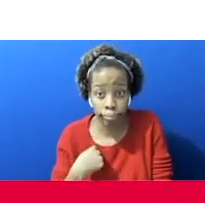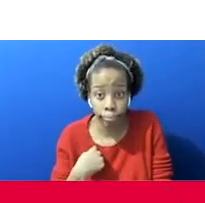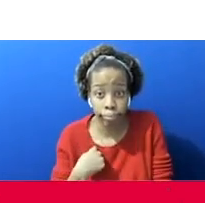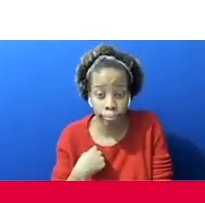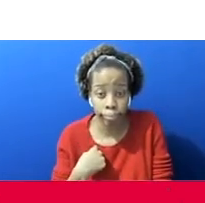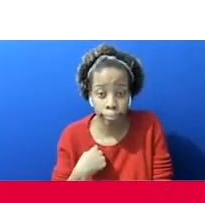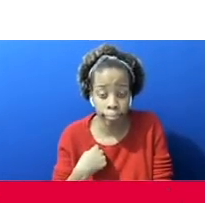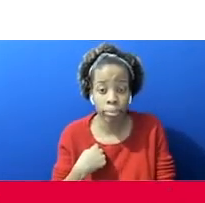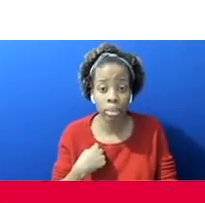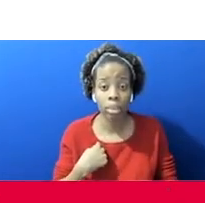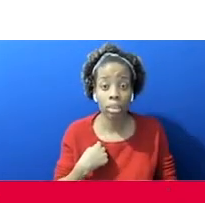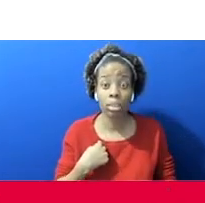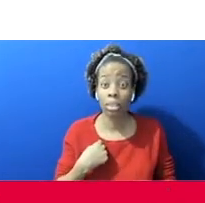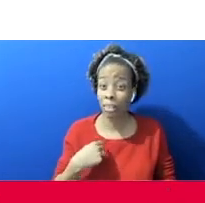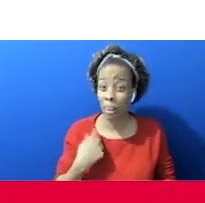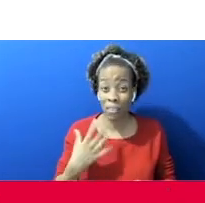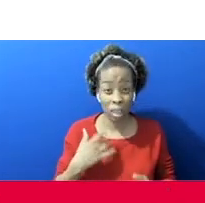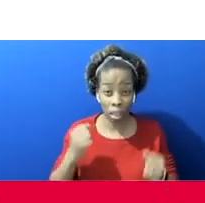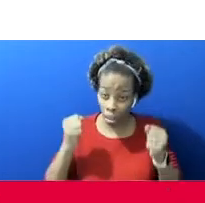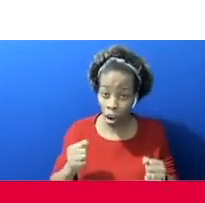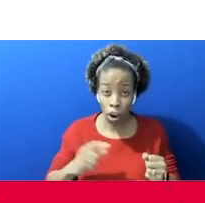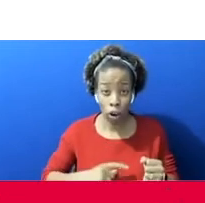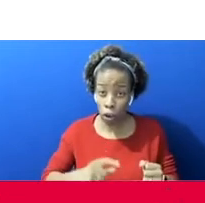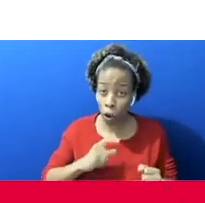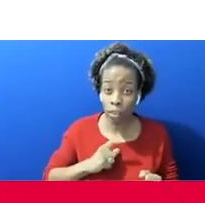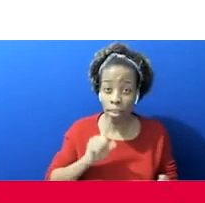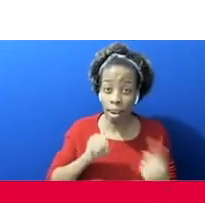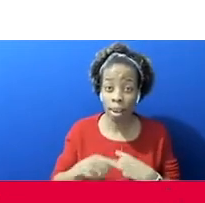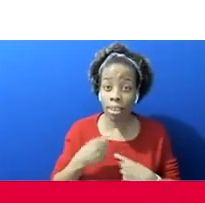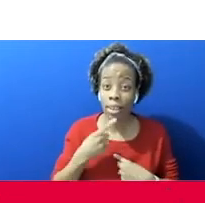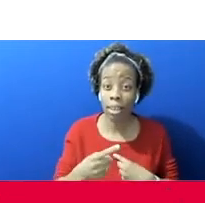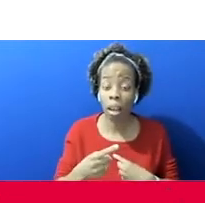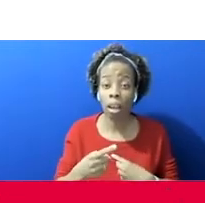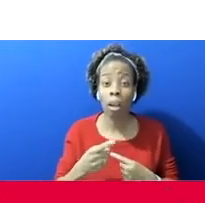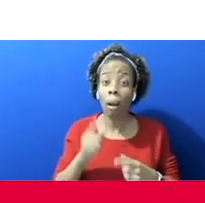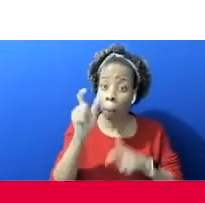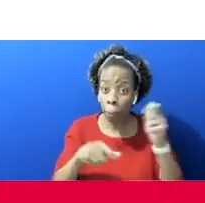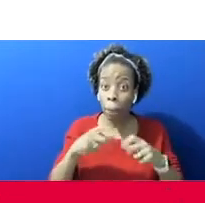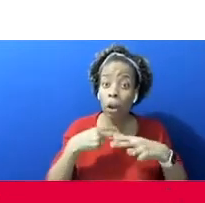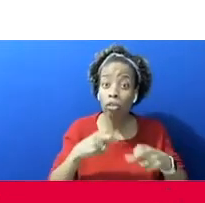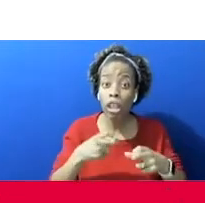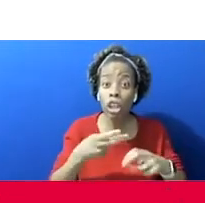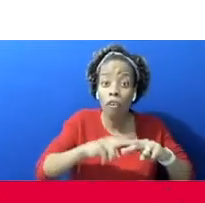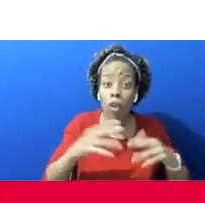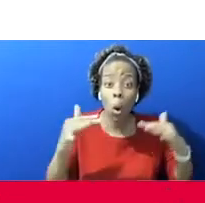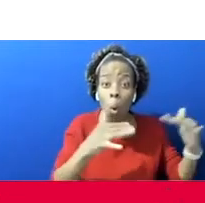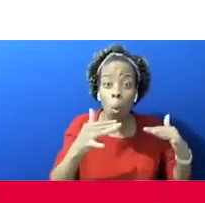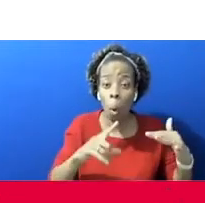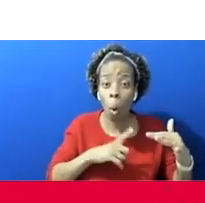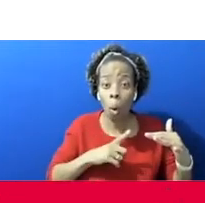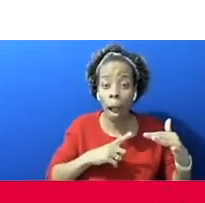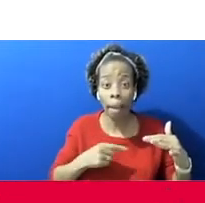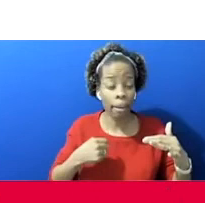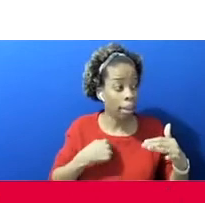So that is the one part that I feel definitely very confident in answering, in that like people research for war because they're told like we need this if we want to stay alive